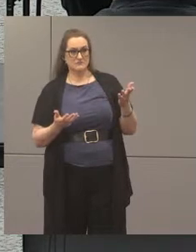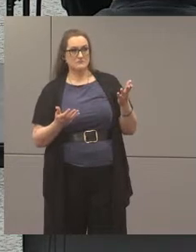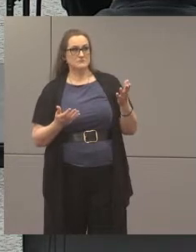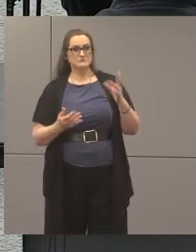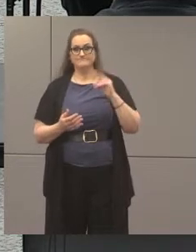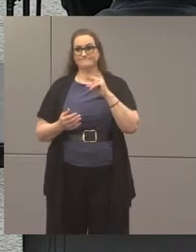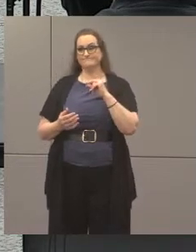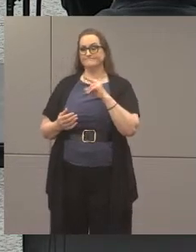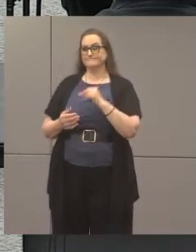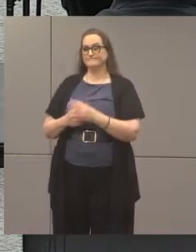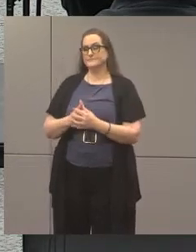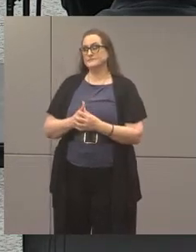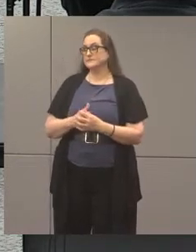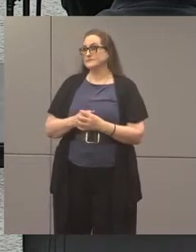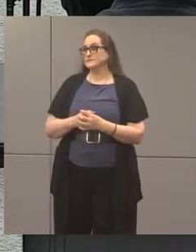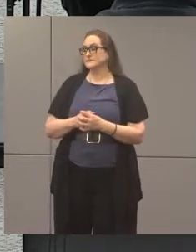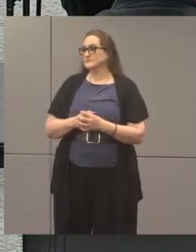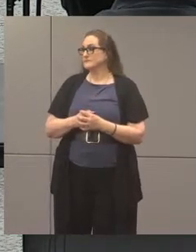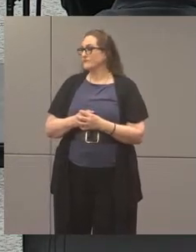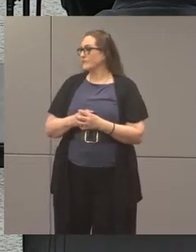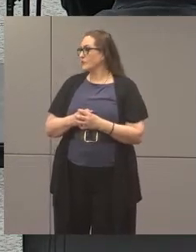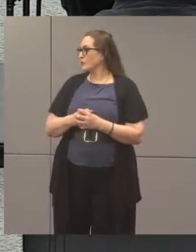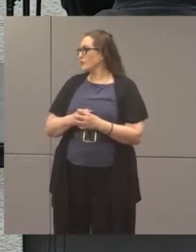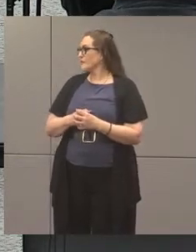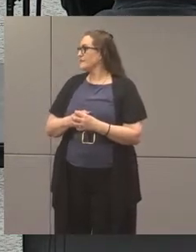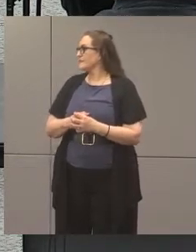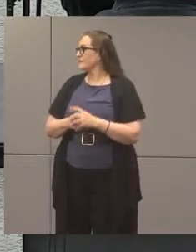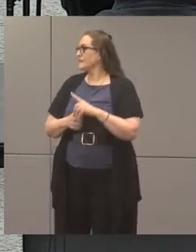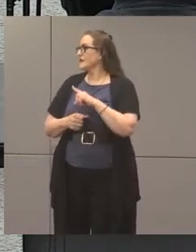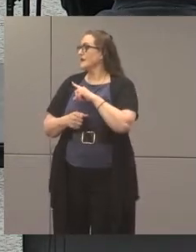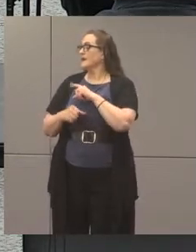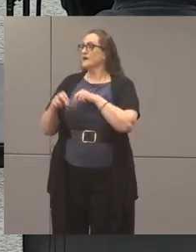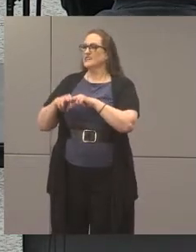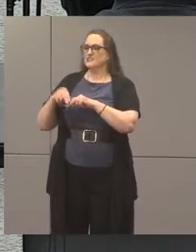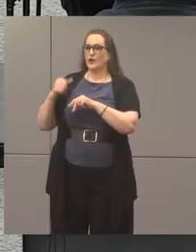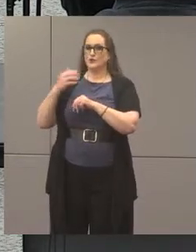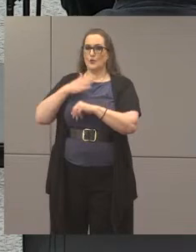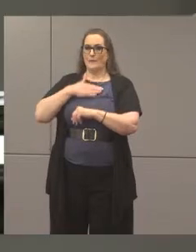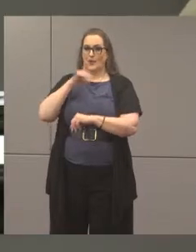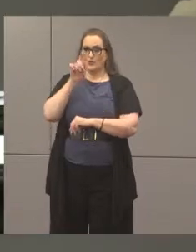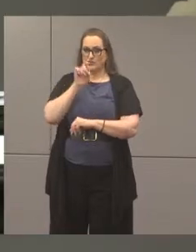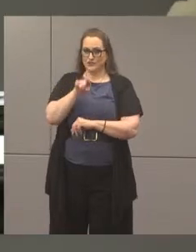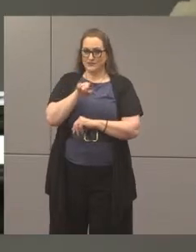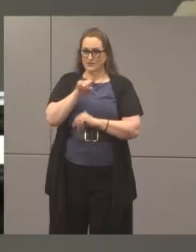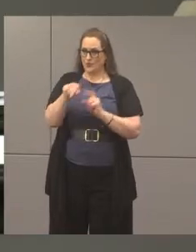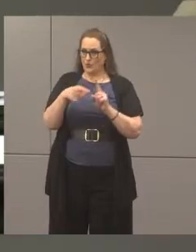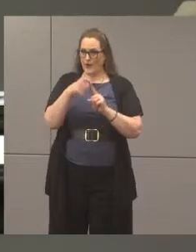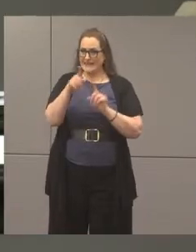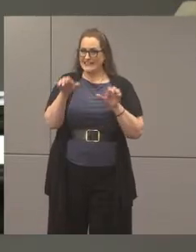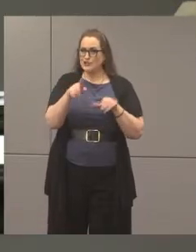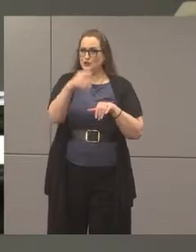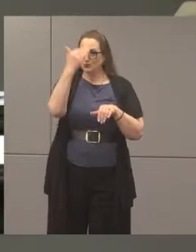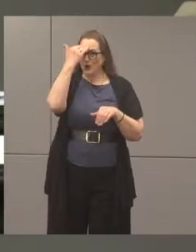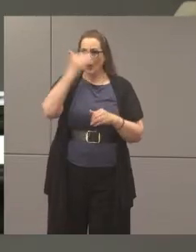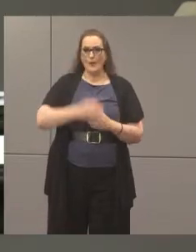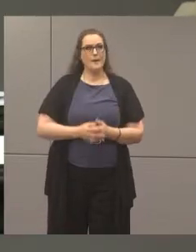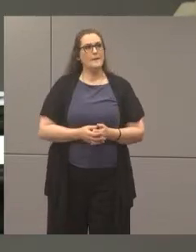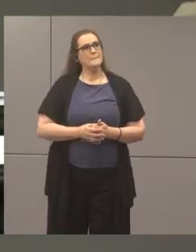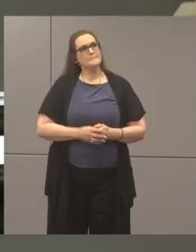No. So my question would be, when did you know?